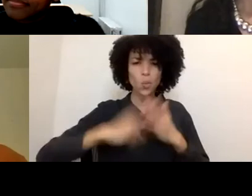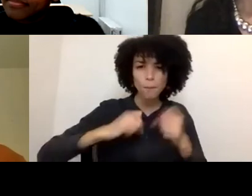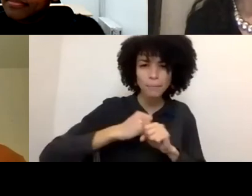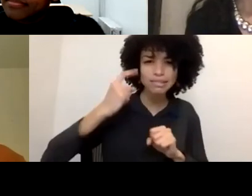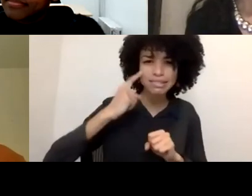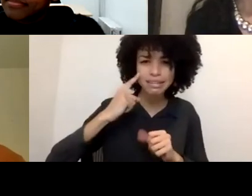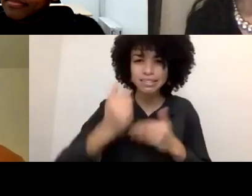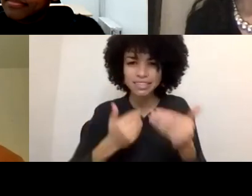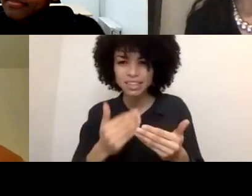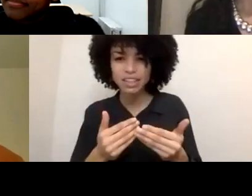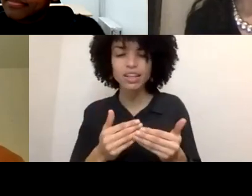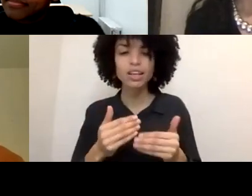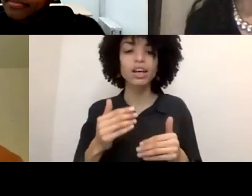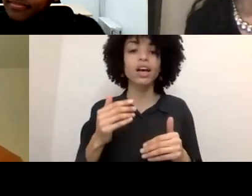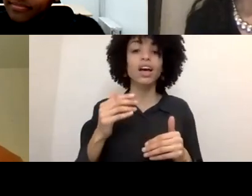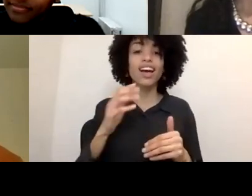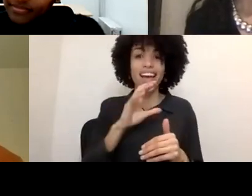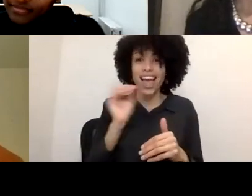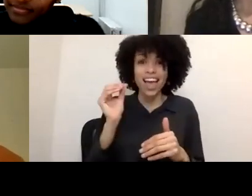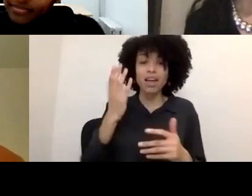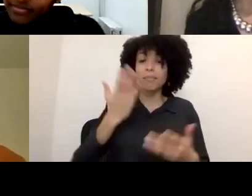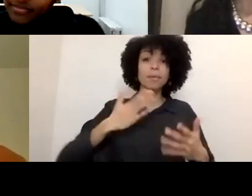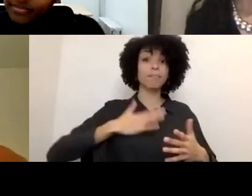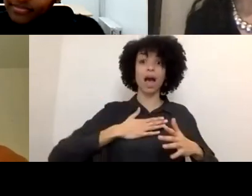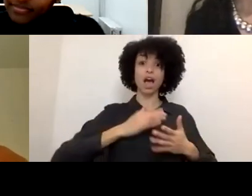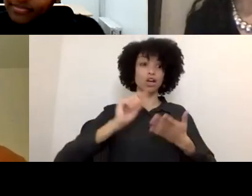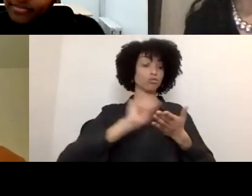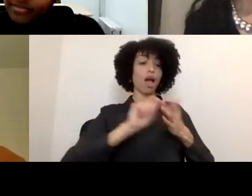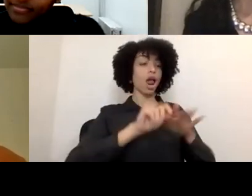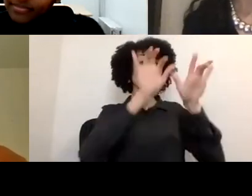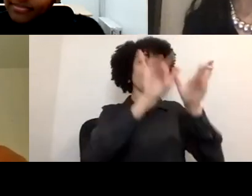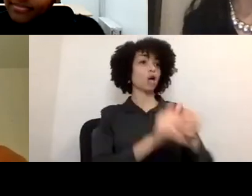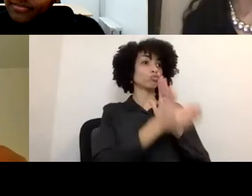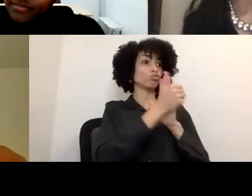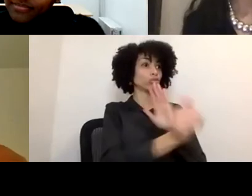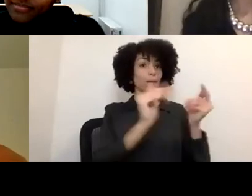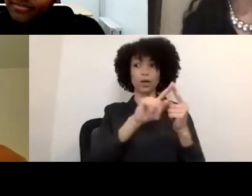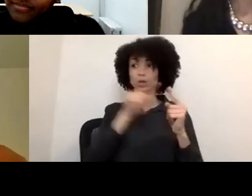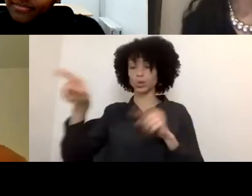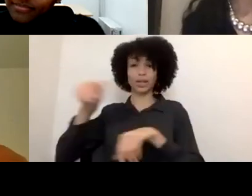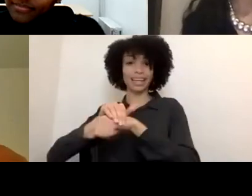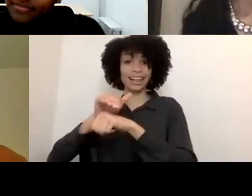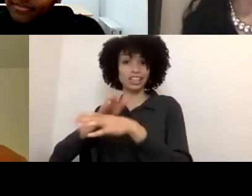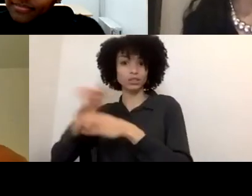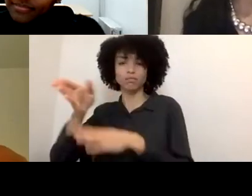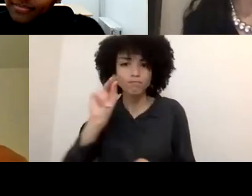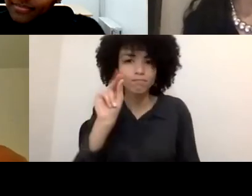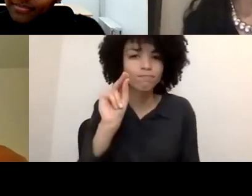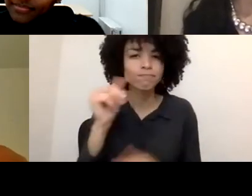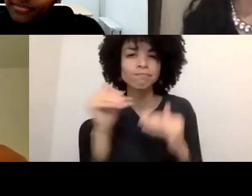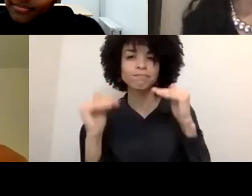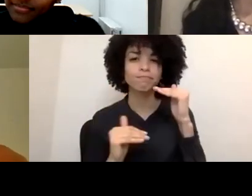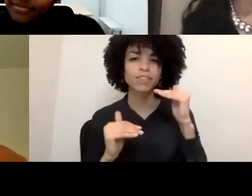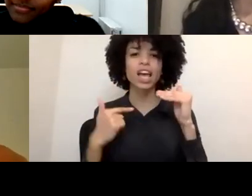writing may not be as good as someone who was an English major. And I have heard from